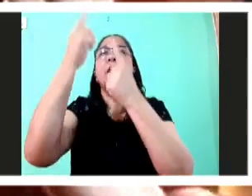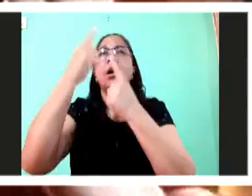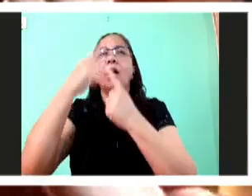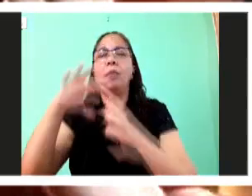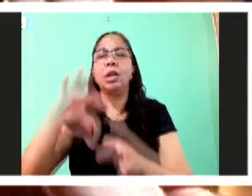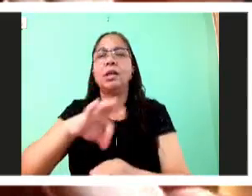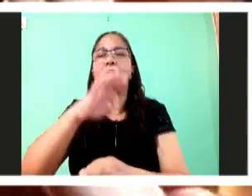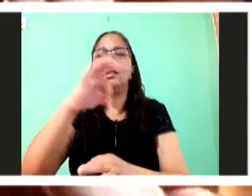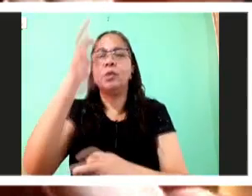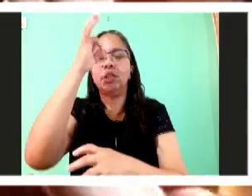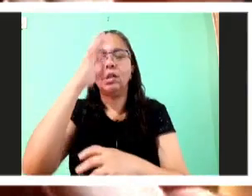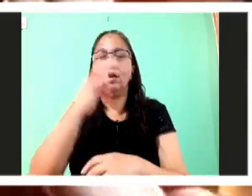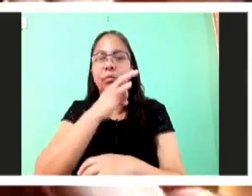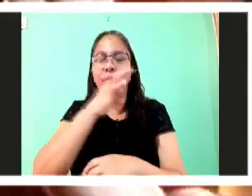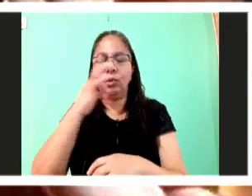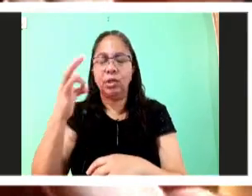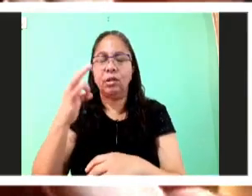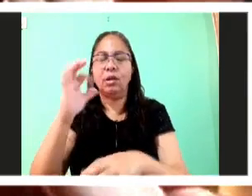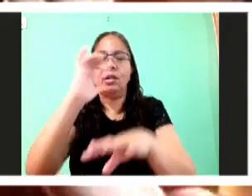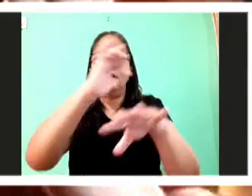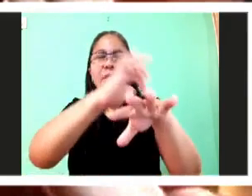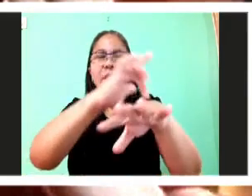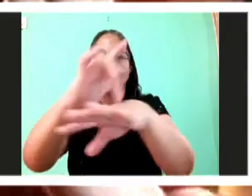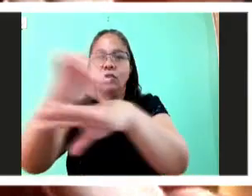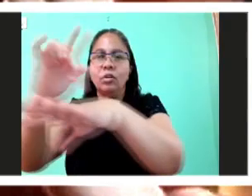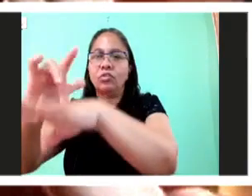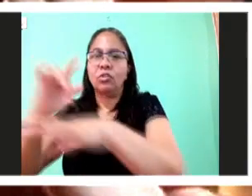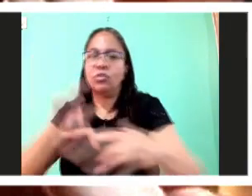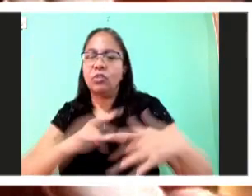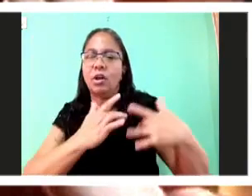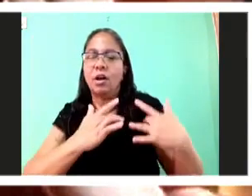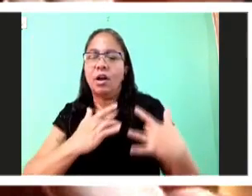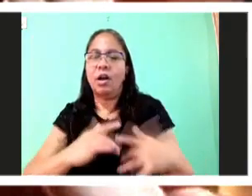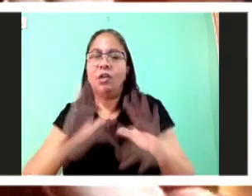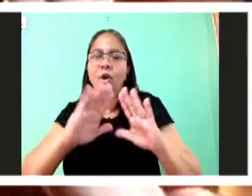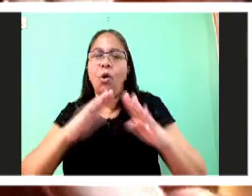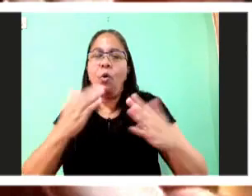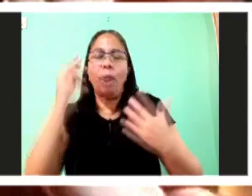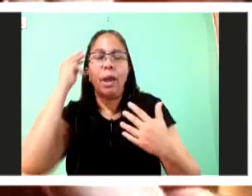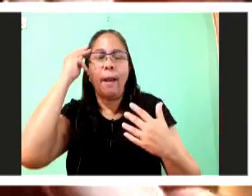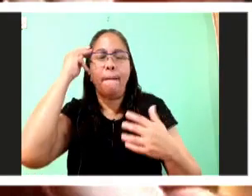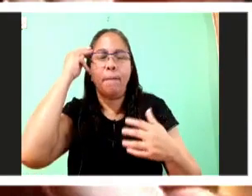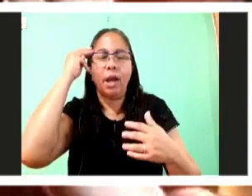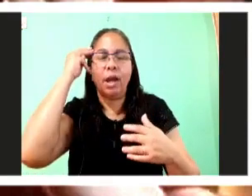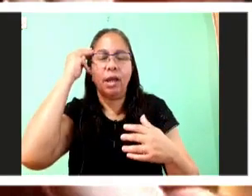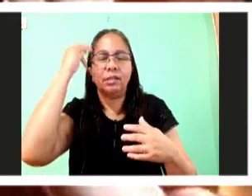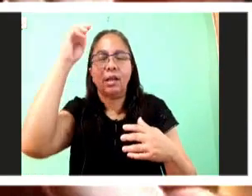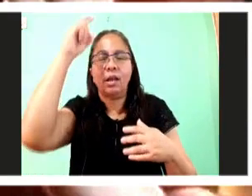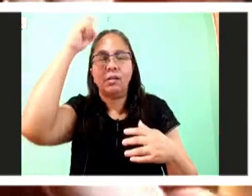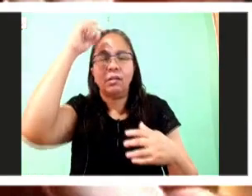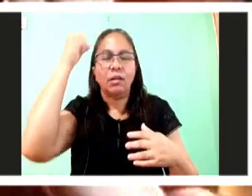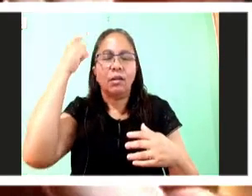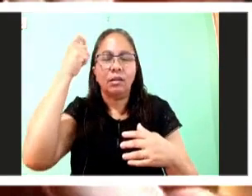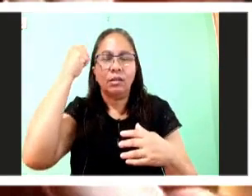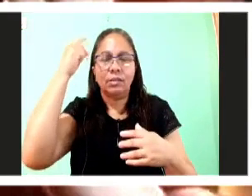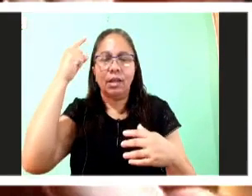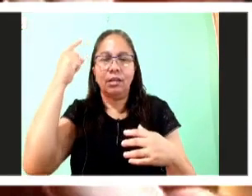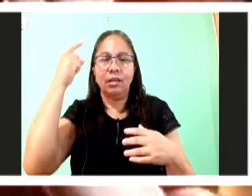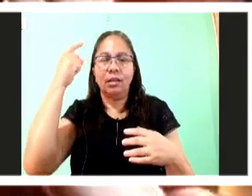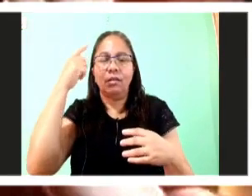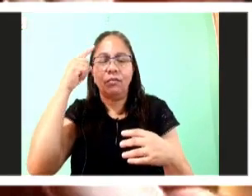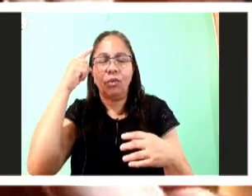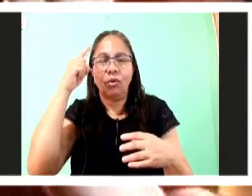spiritually, that you touch their hearts, Lord, and open their minds and their wisdom and understanding, that